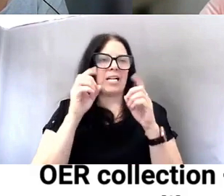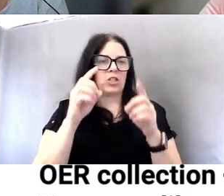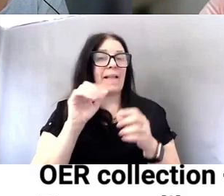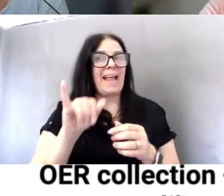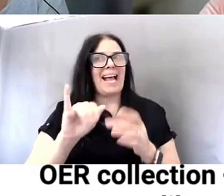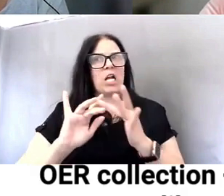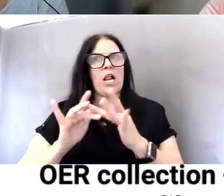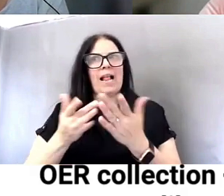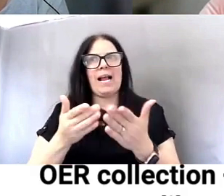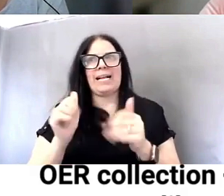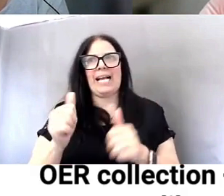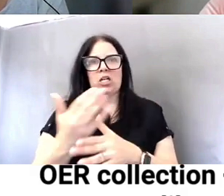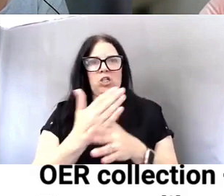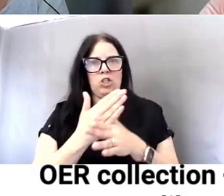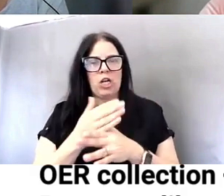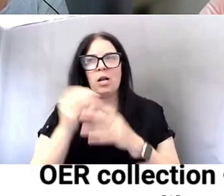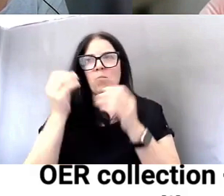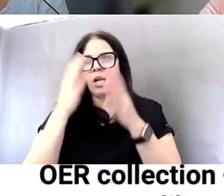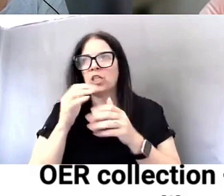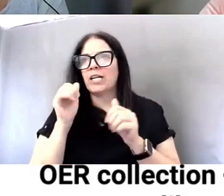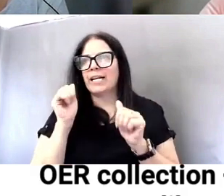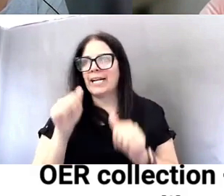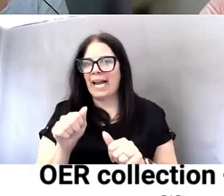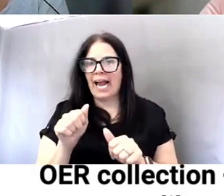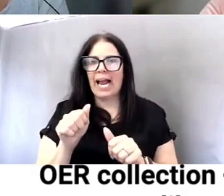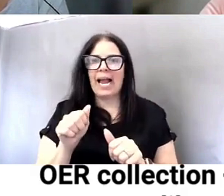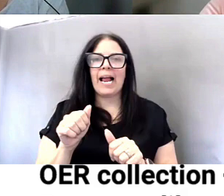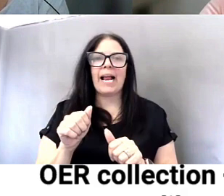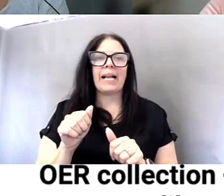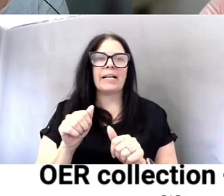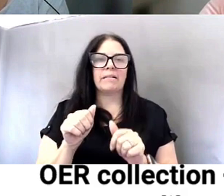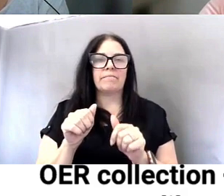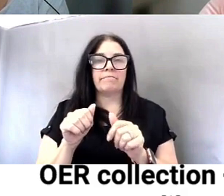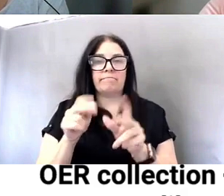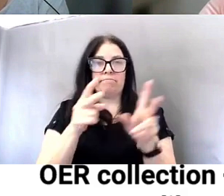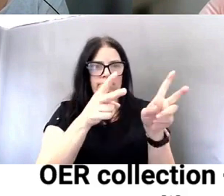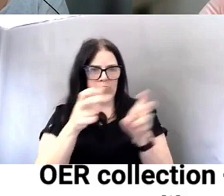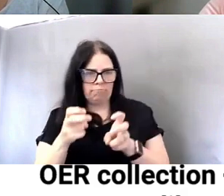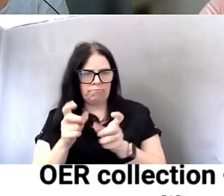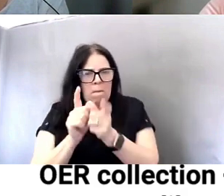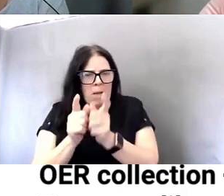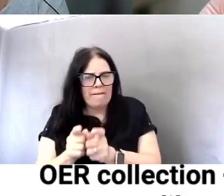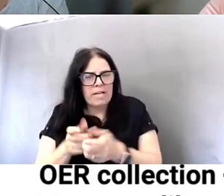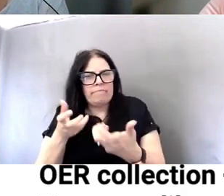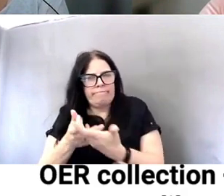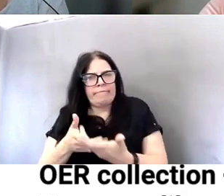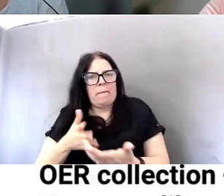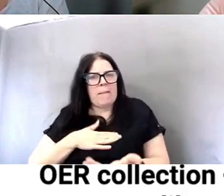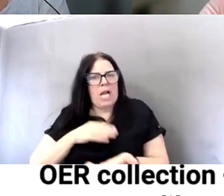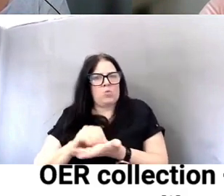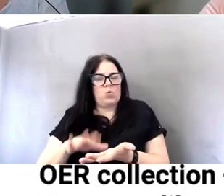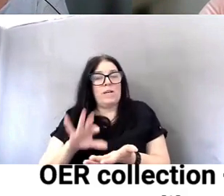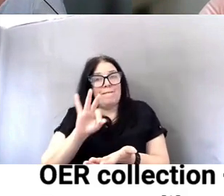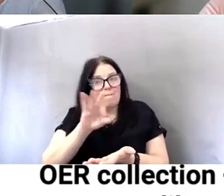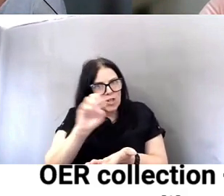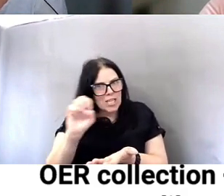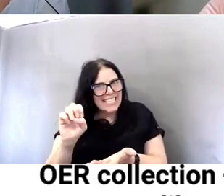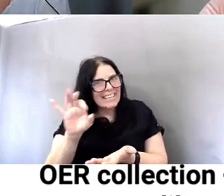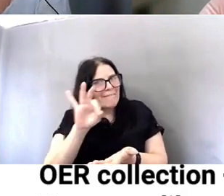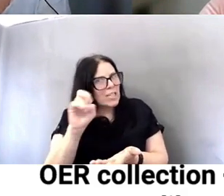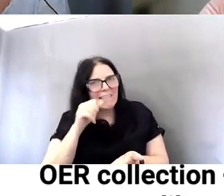that practitioners could take and modify and use them freely for free